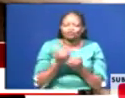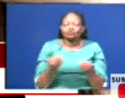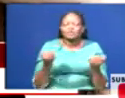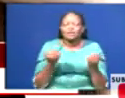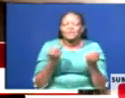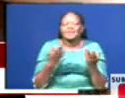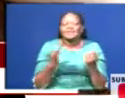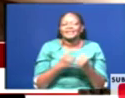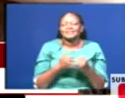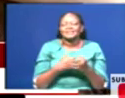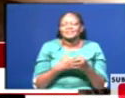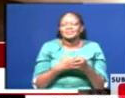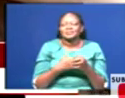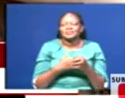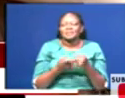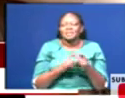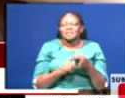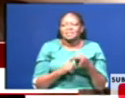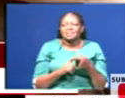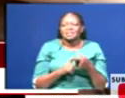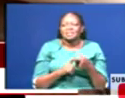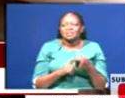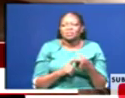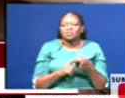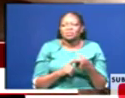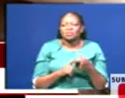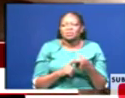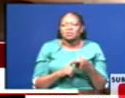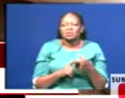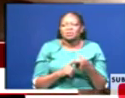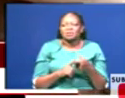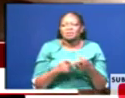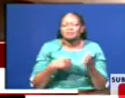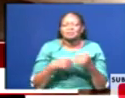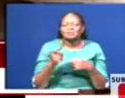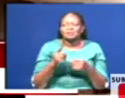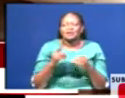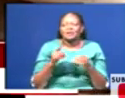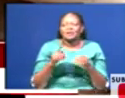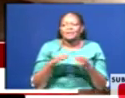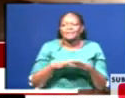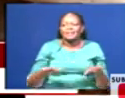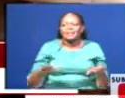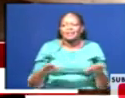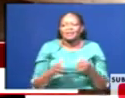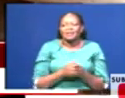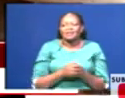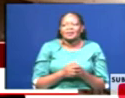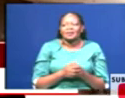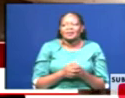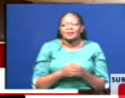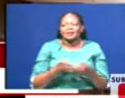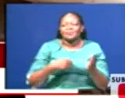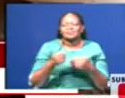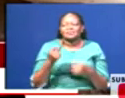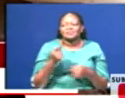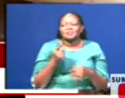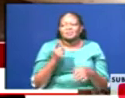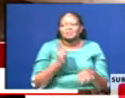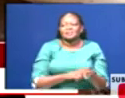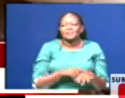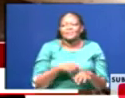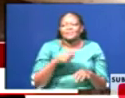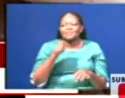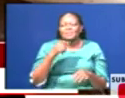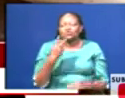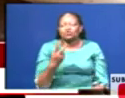8. This kid anauzanga akiwa in my farm, in Kamau rabbit farm, tunauzanga akiwa na miezi